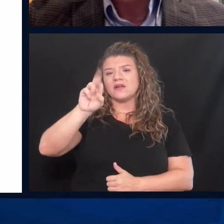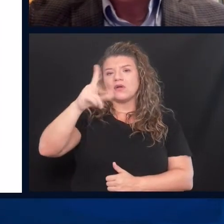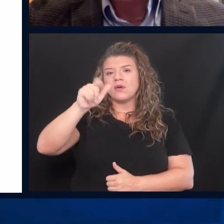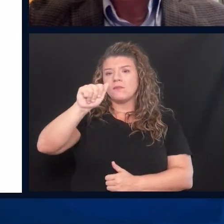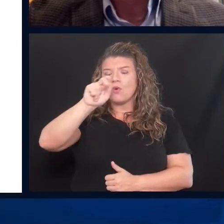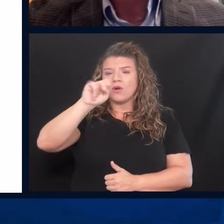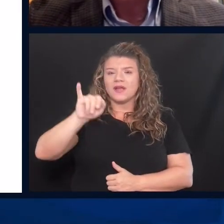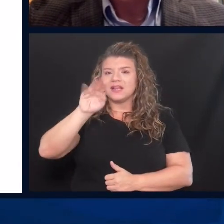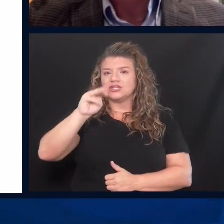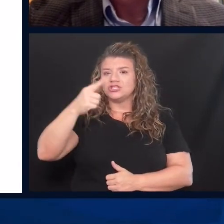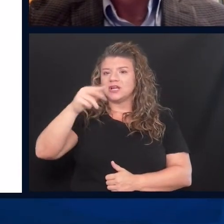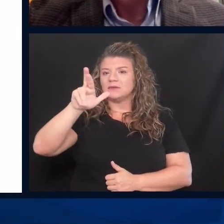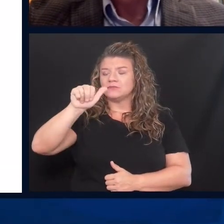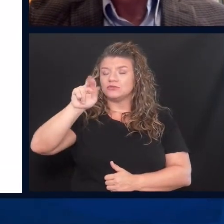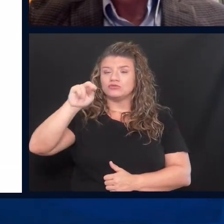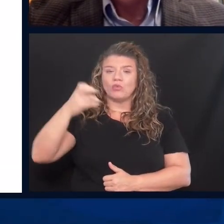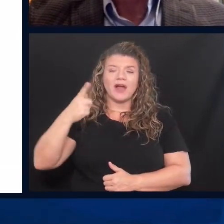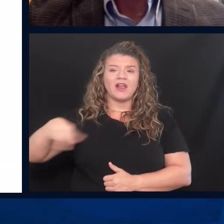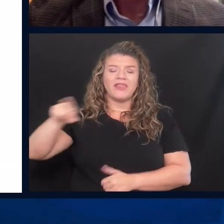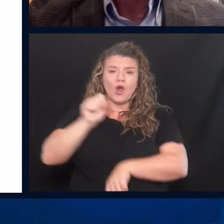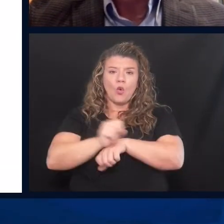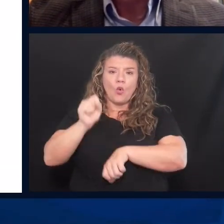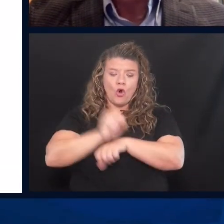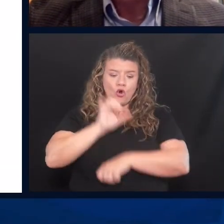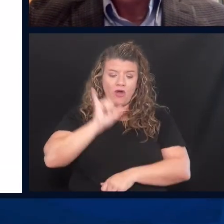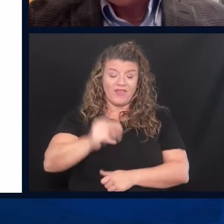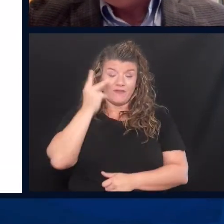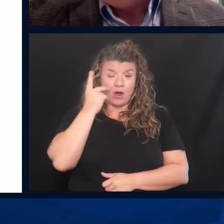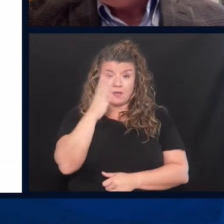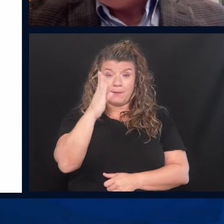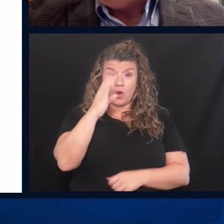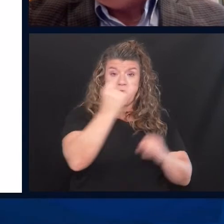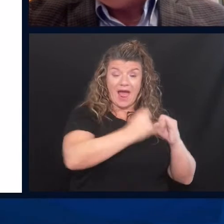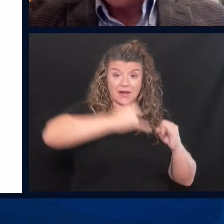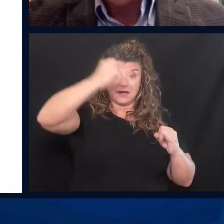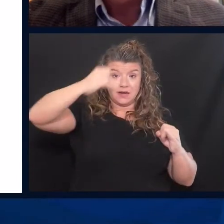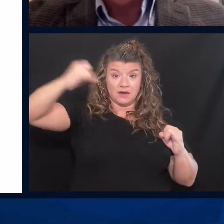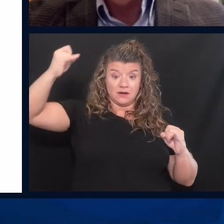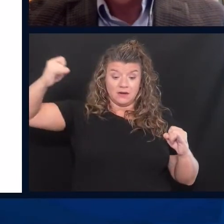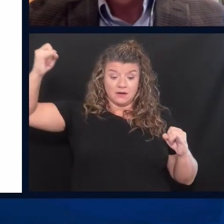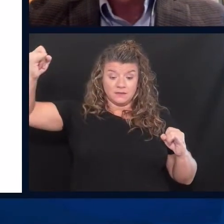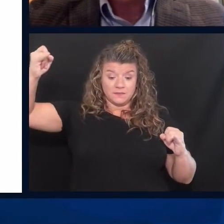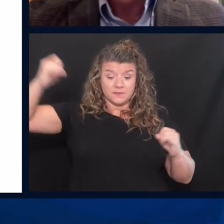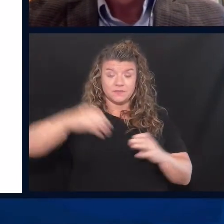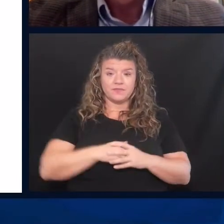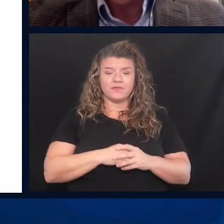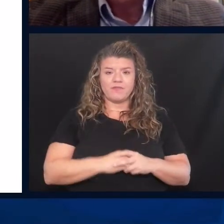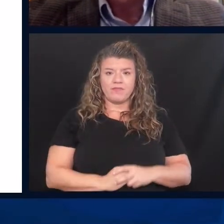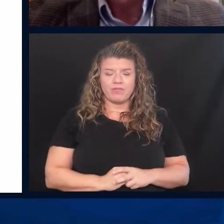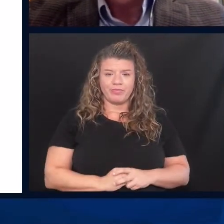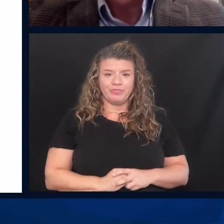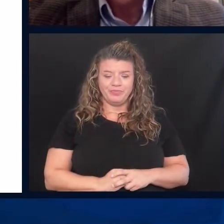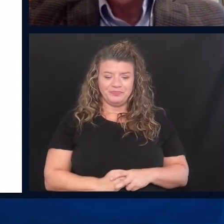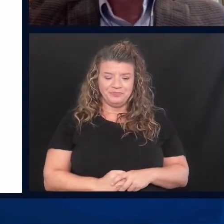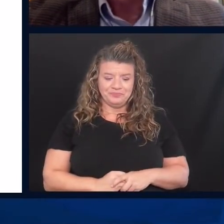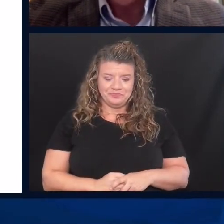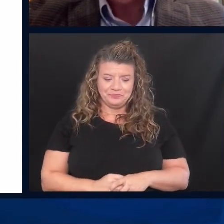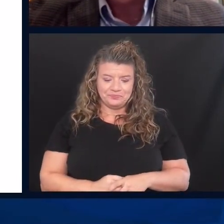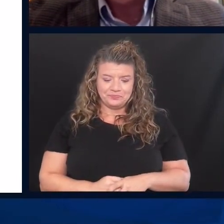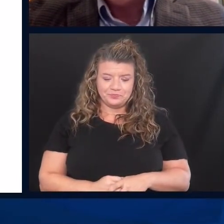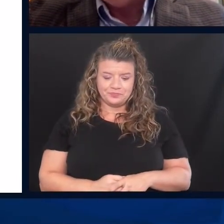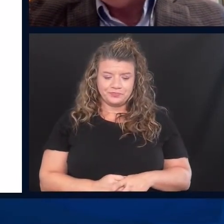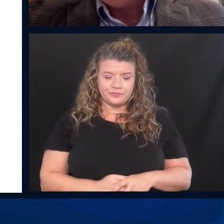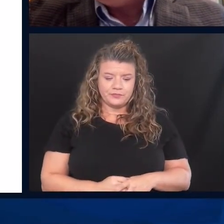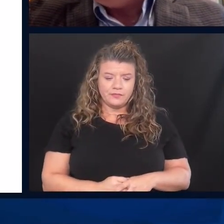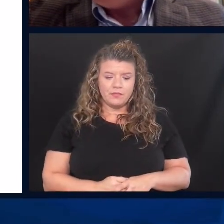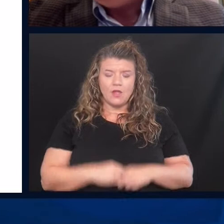this effort and the work. If you look at the blue line, at the height of our initial